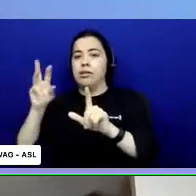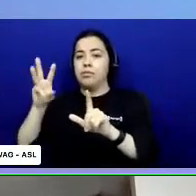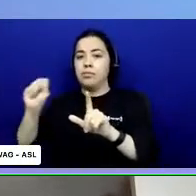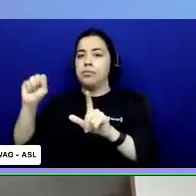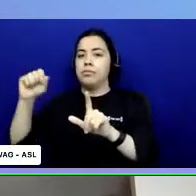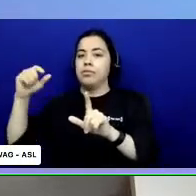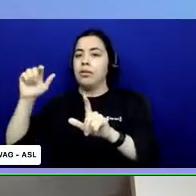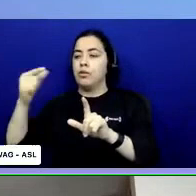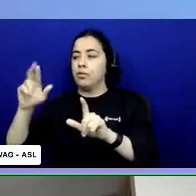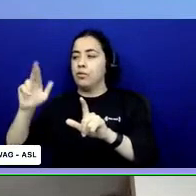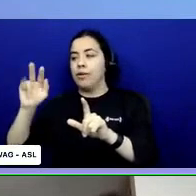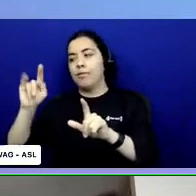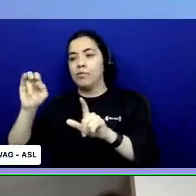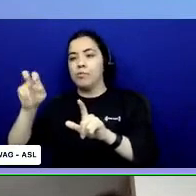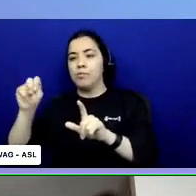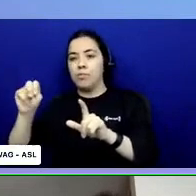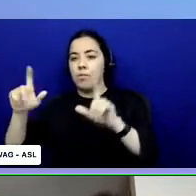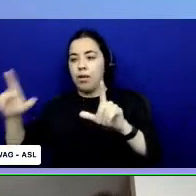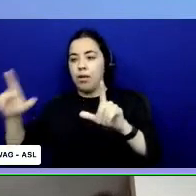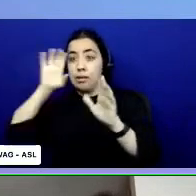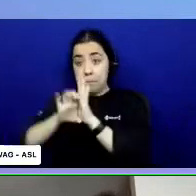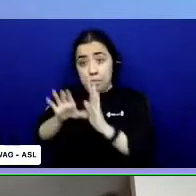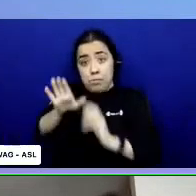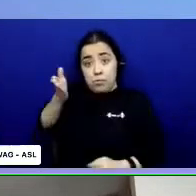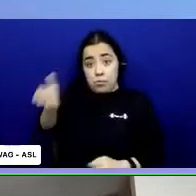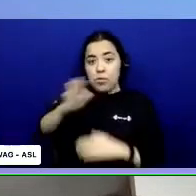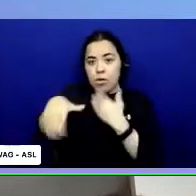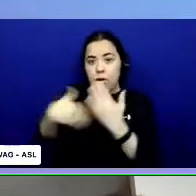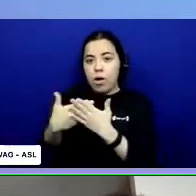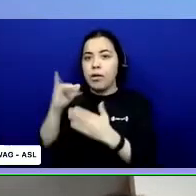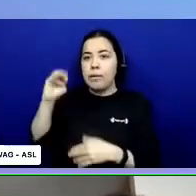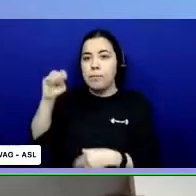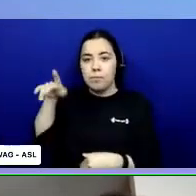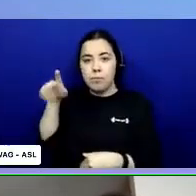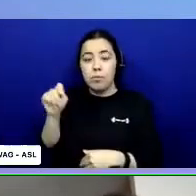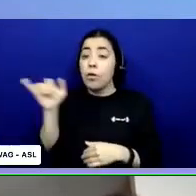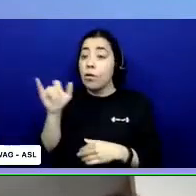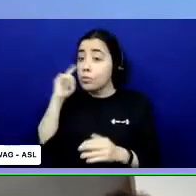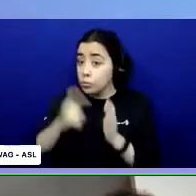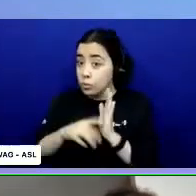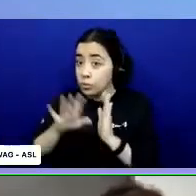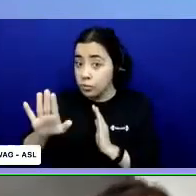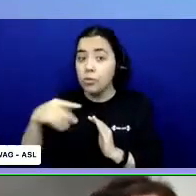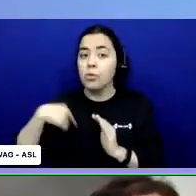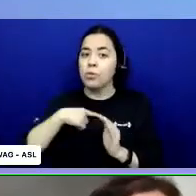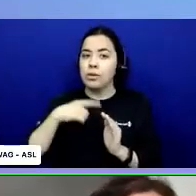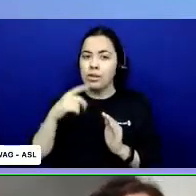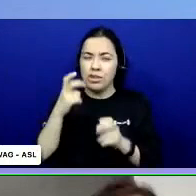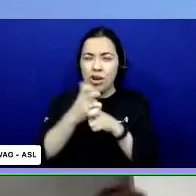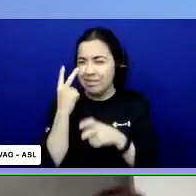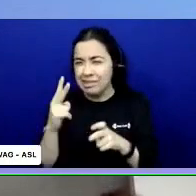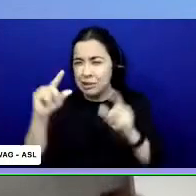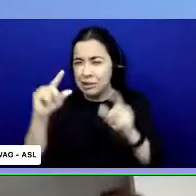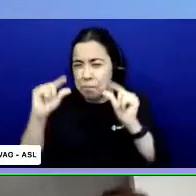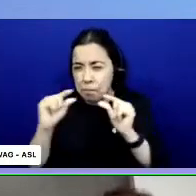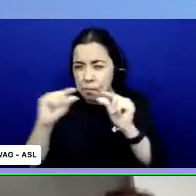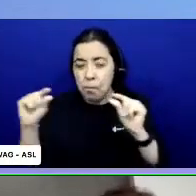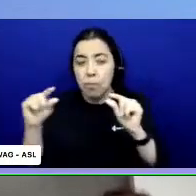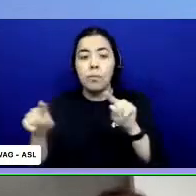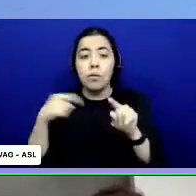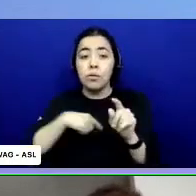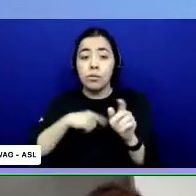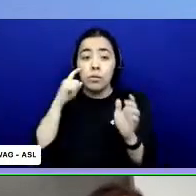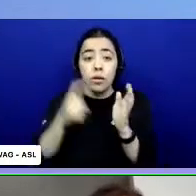Gravitron, all of the inputs. And note that we've also identified here, it's a little bit hard to see, but we've identified all